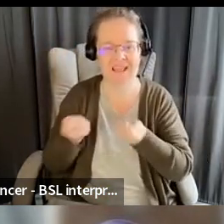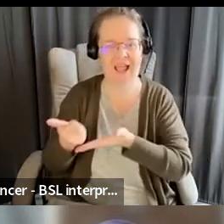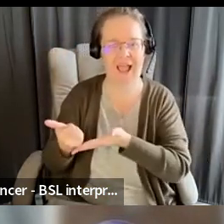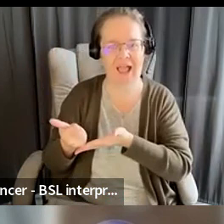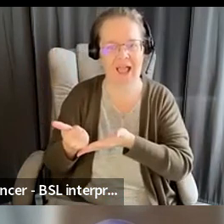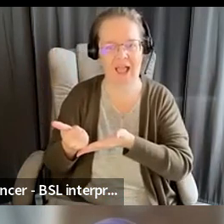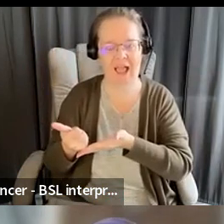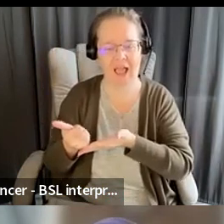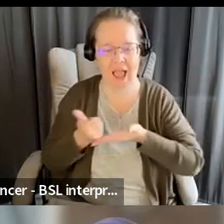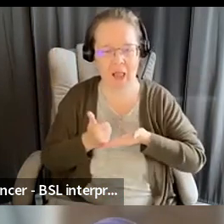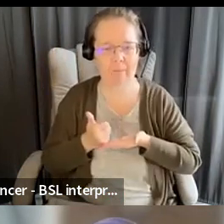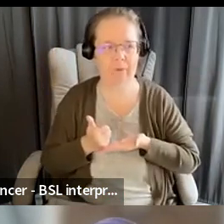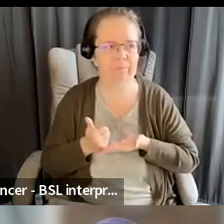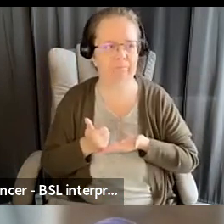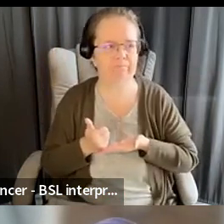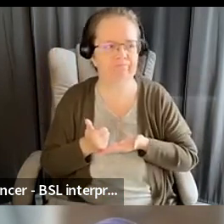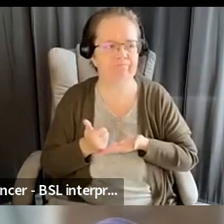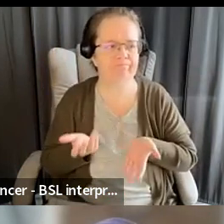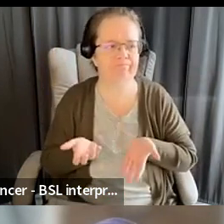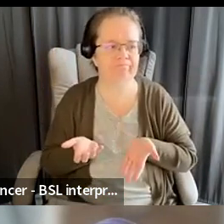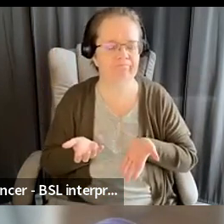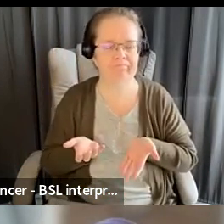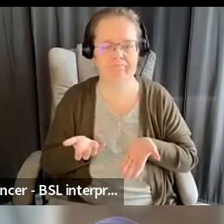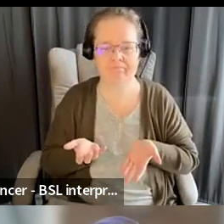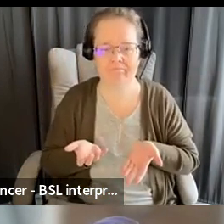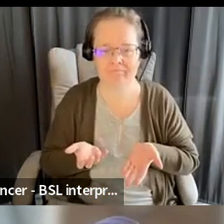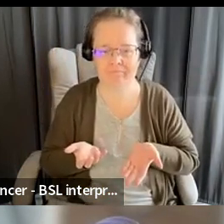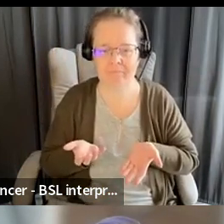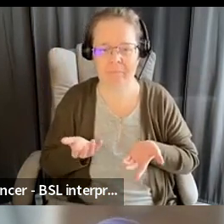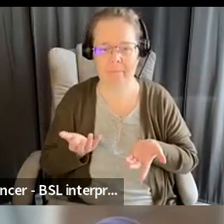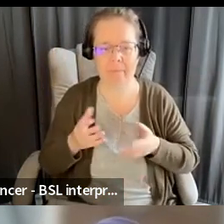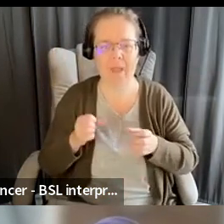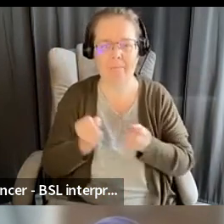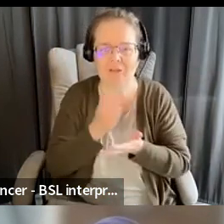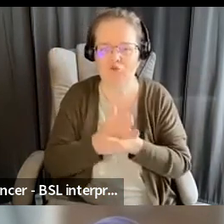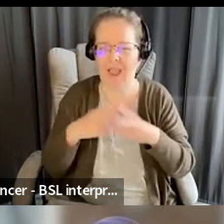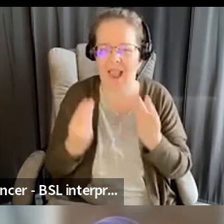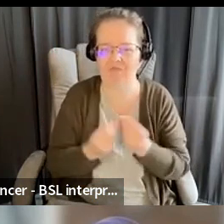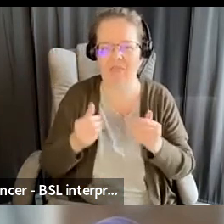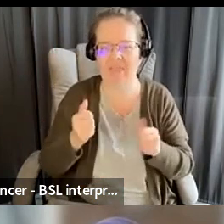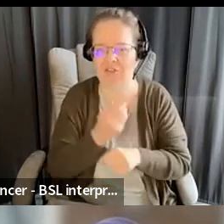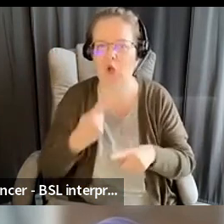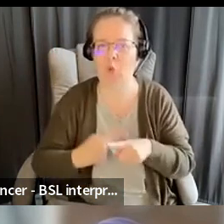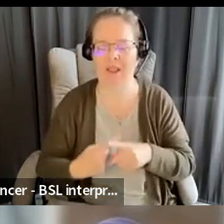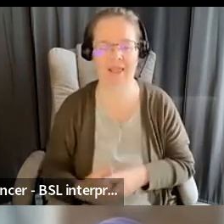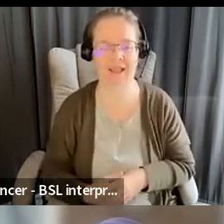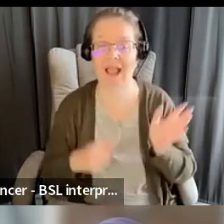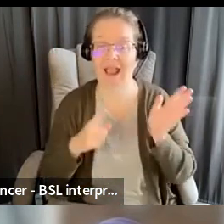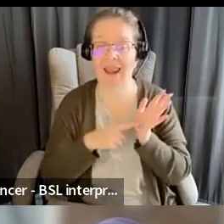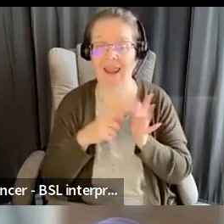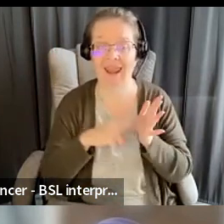with, like, give you the speed to get the things done quickly. Brilliant.